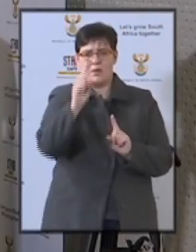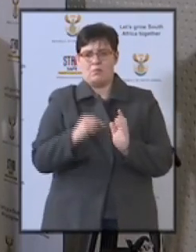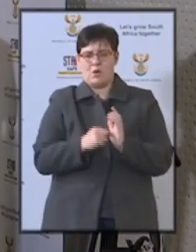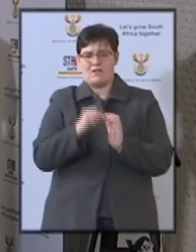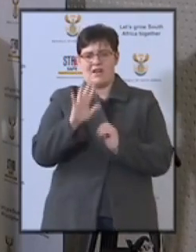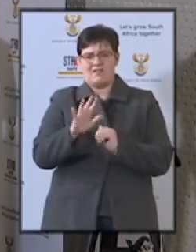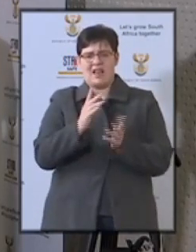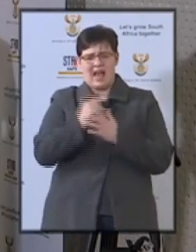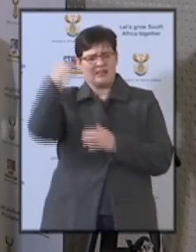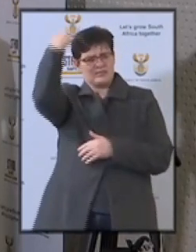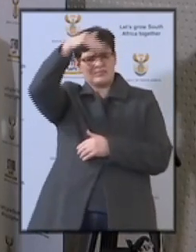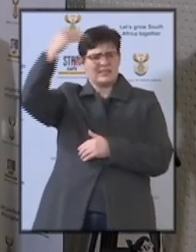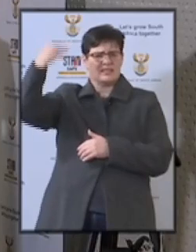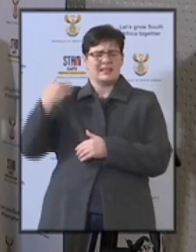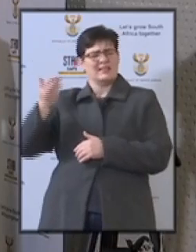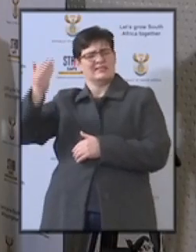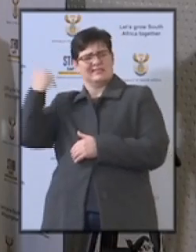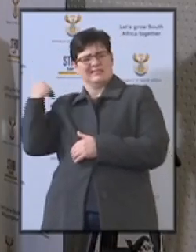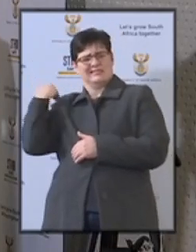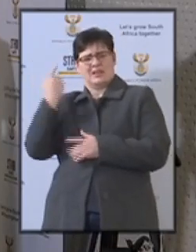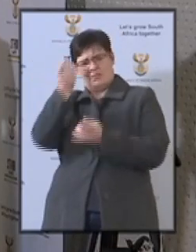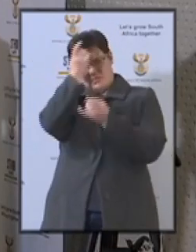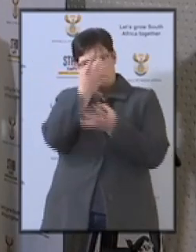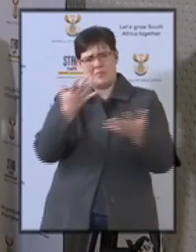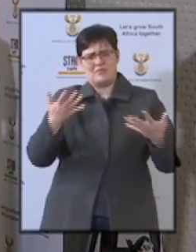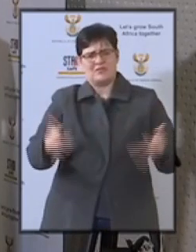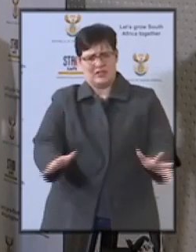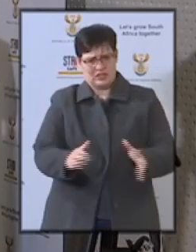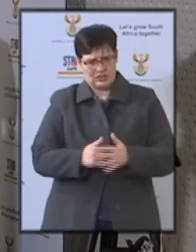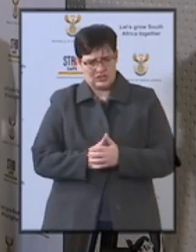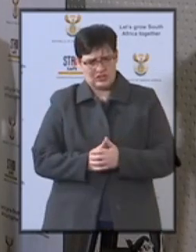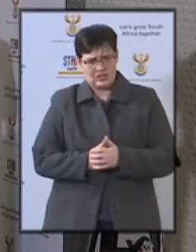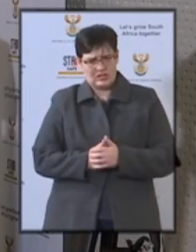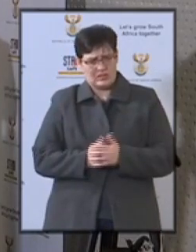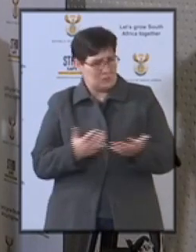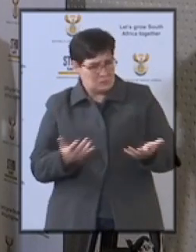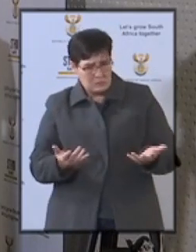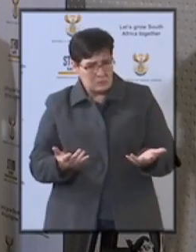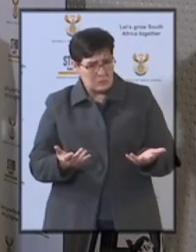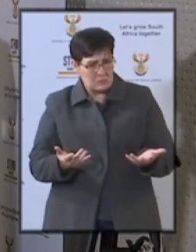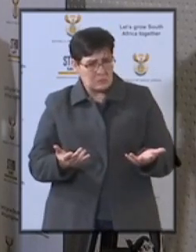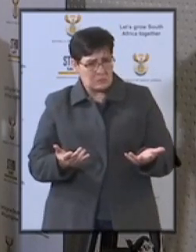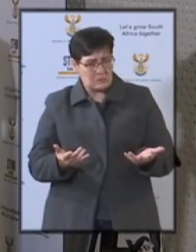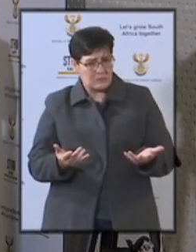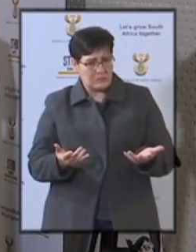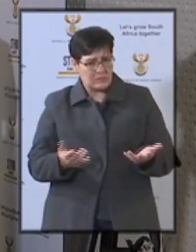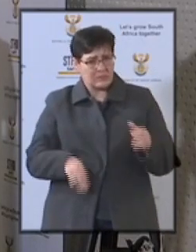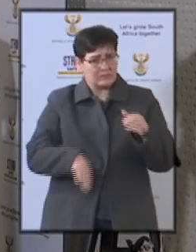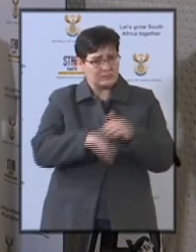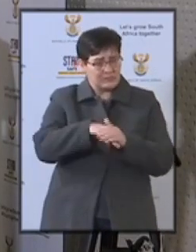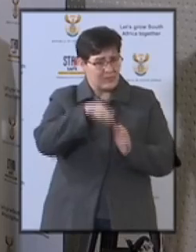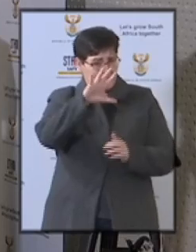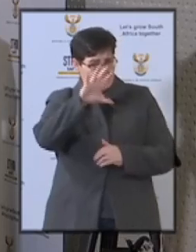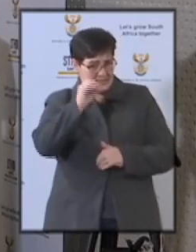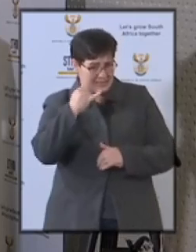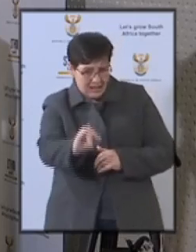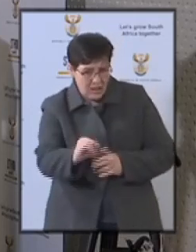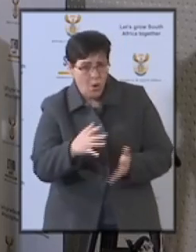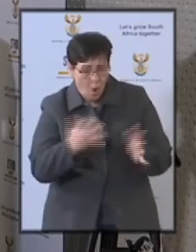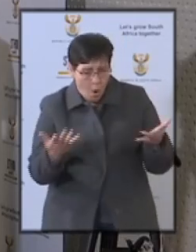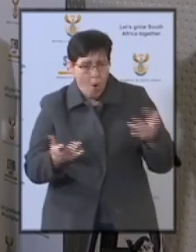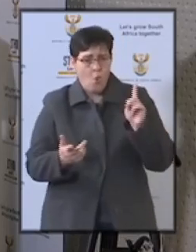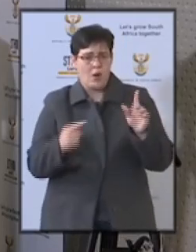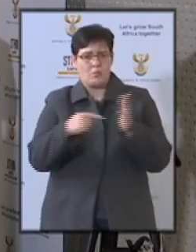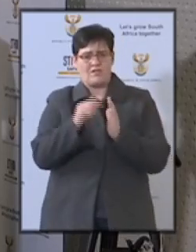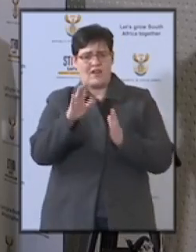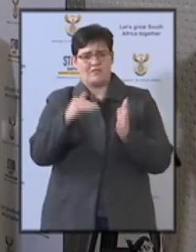COCTA minister mentioned yesterday, that it might still be restricted to 50 people.